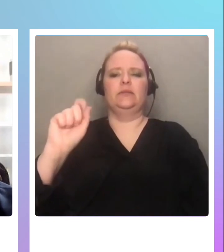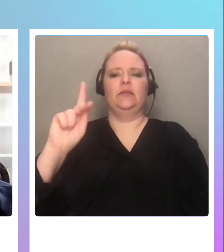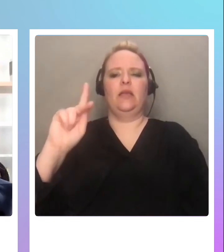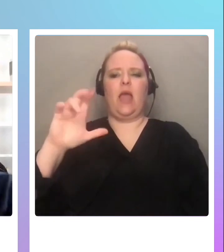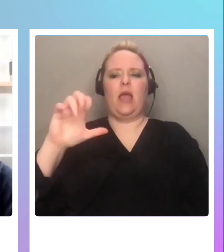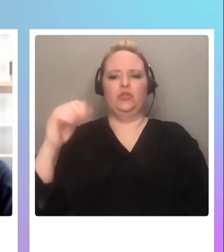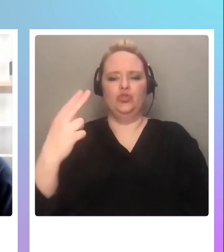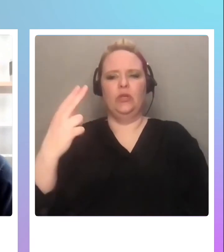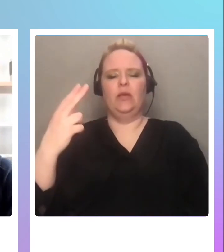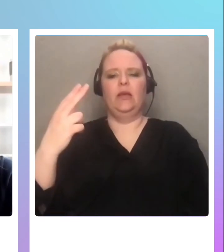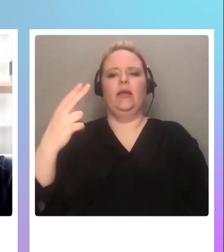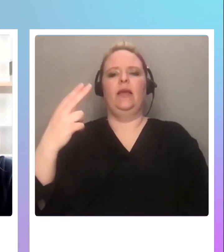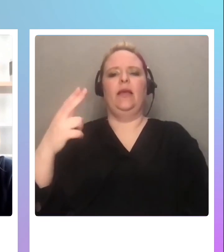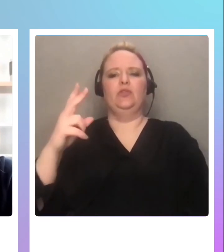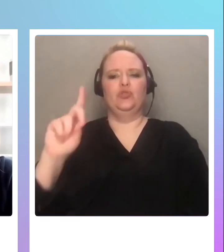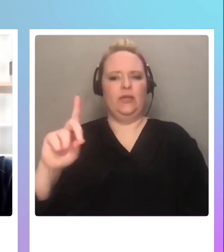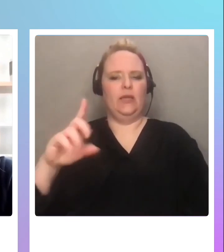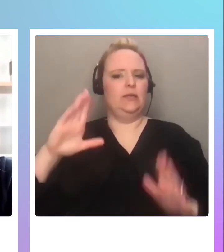been programmed yet?